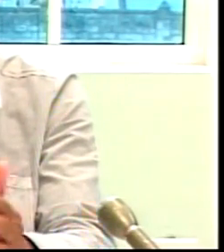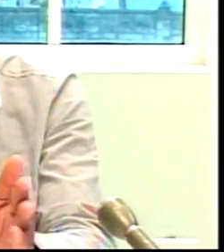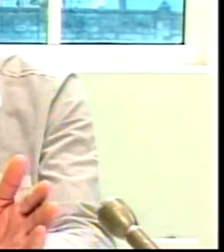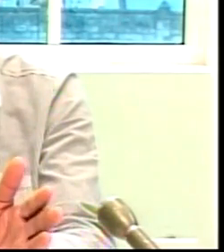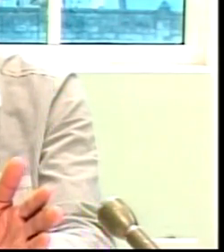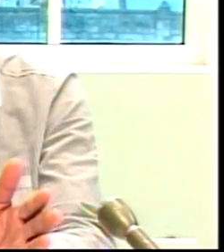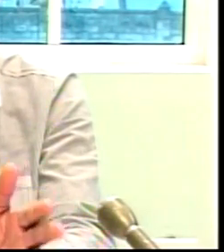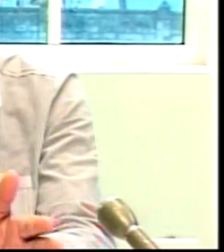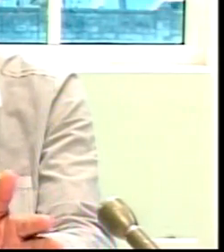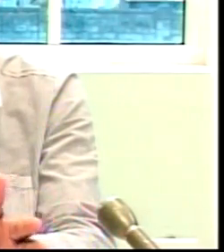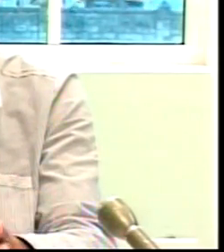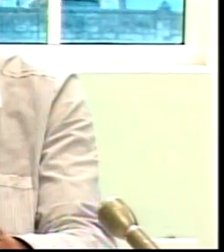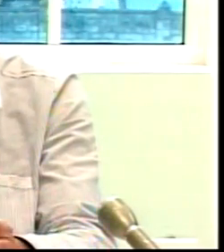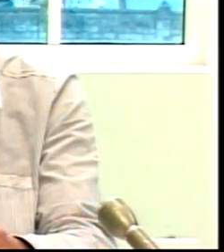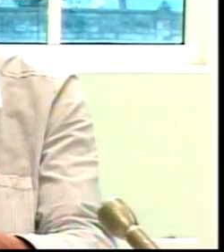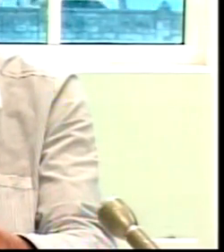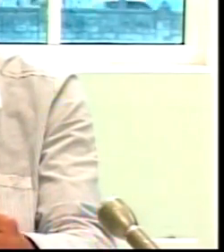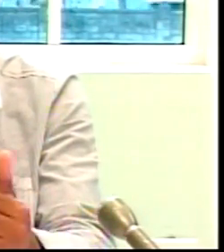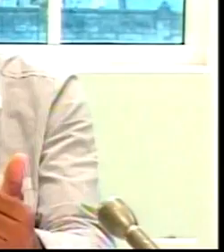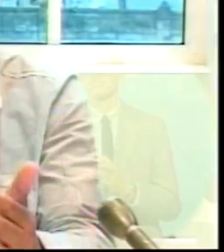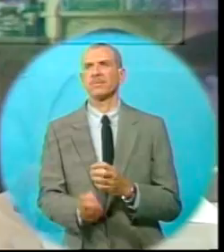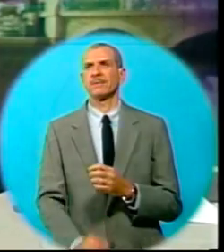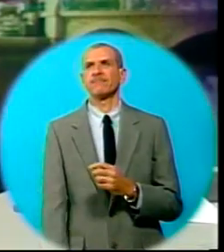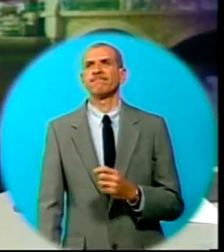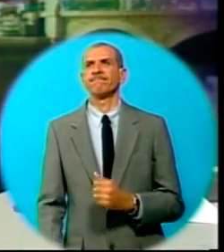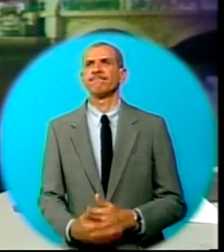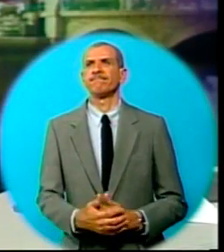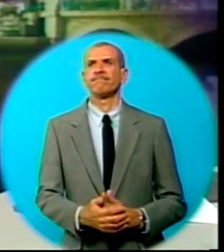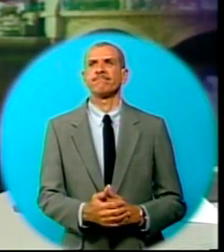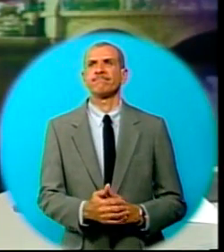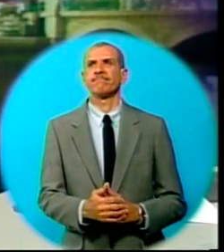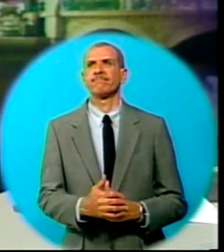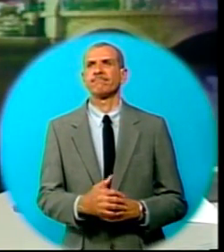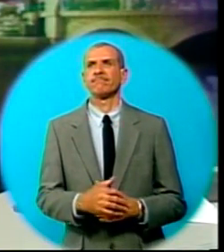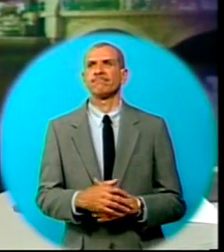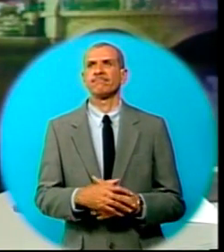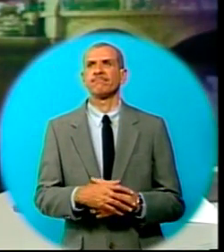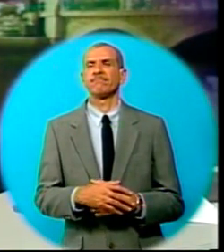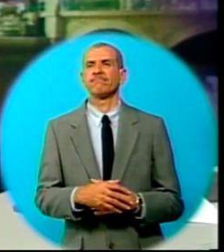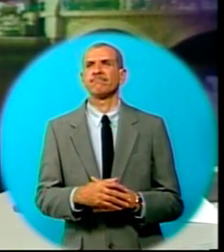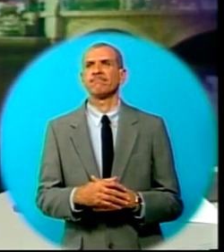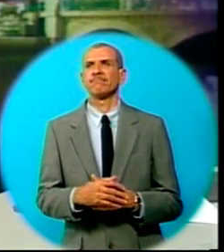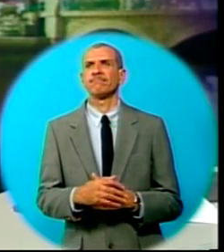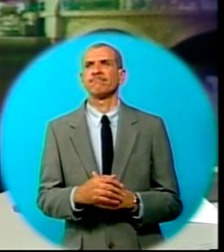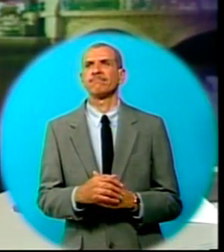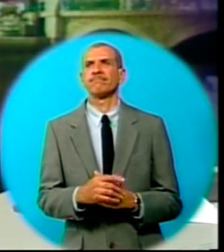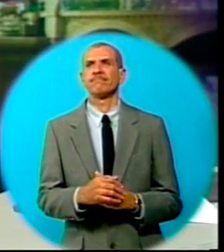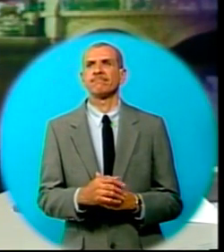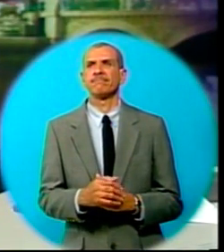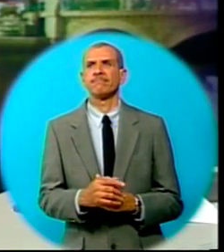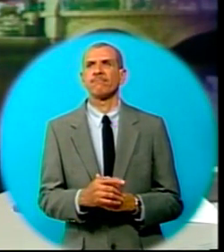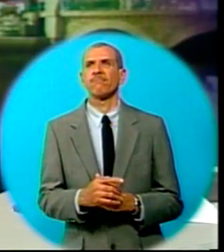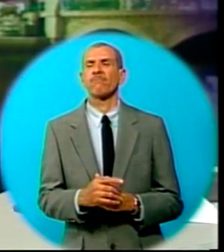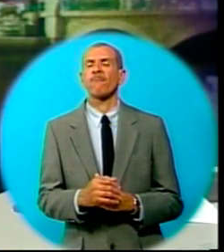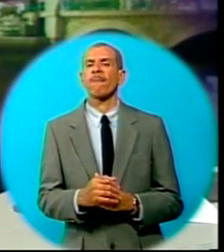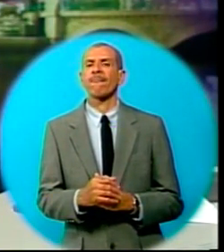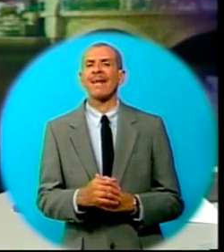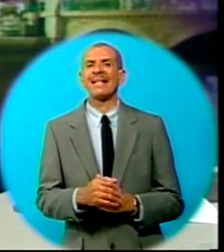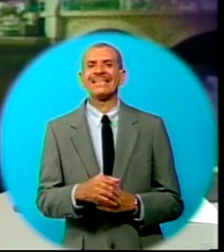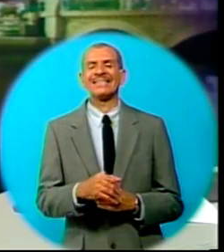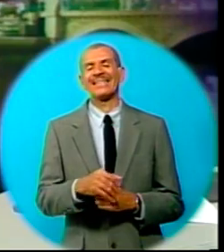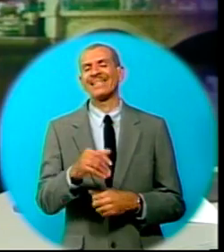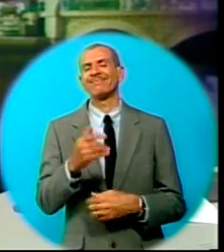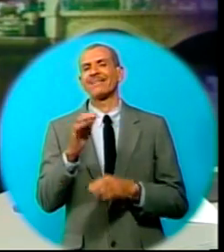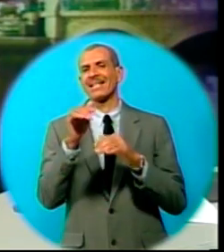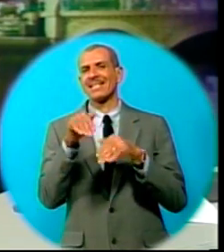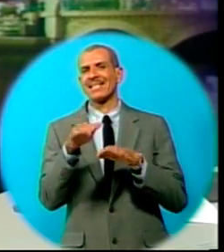fare. A veteran trade unionist is the new head of the National Union of Public Workers. Rosalind